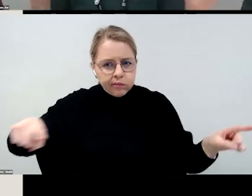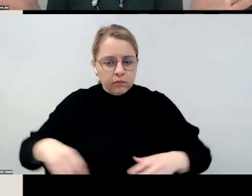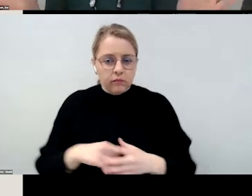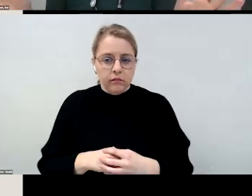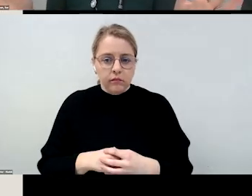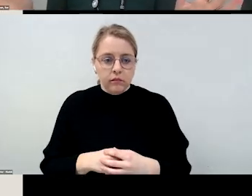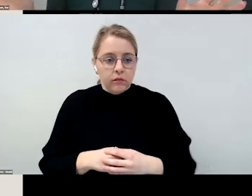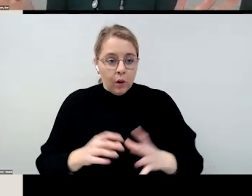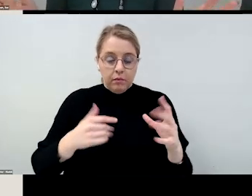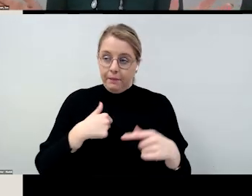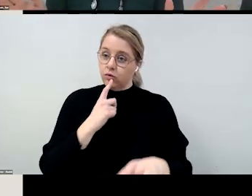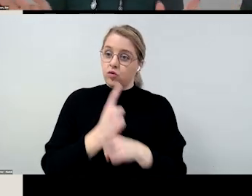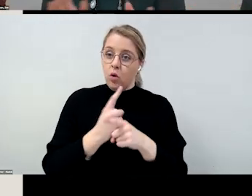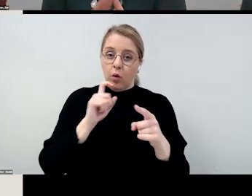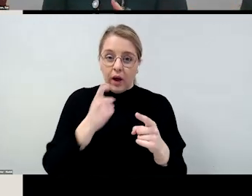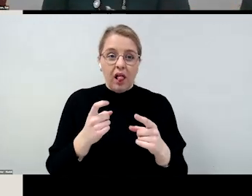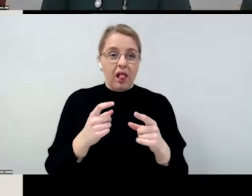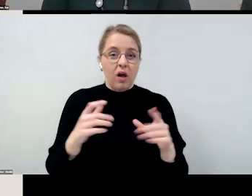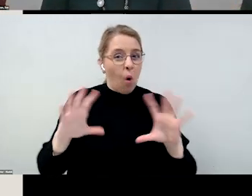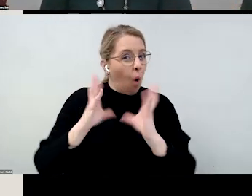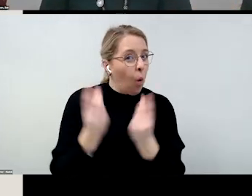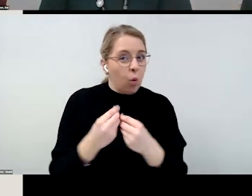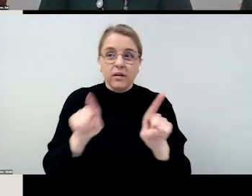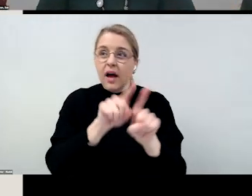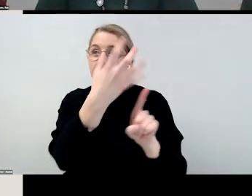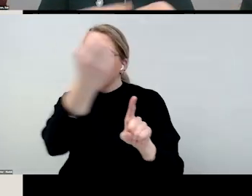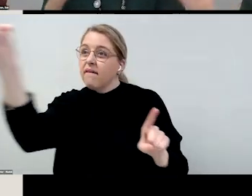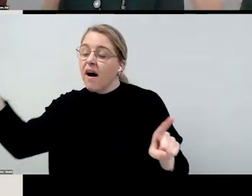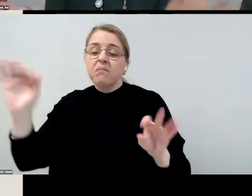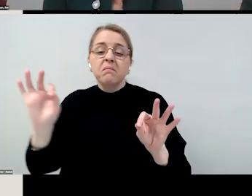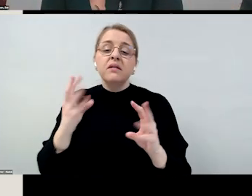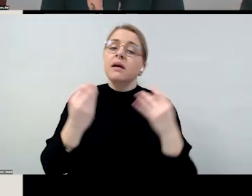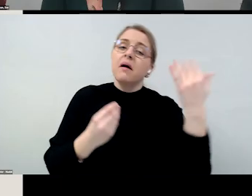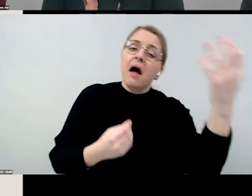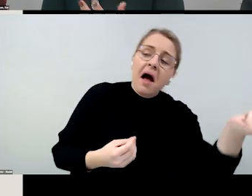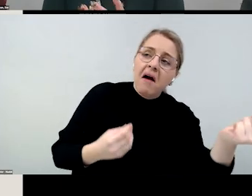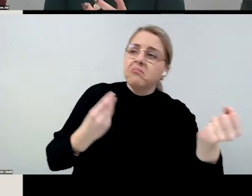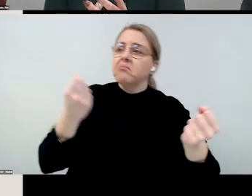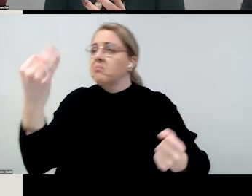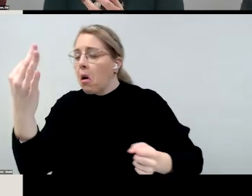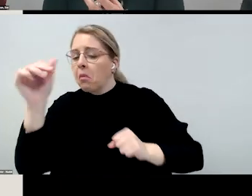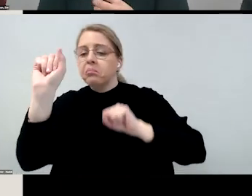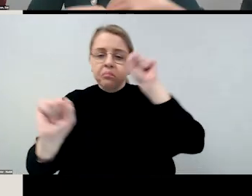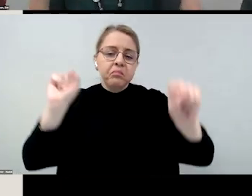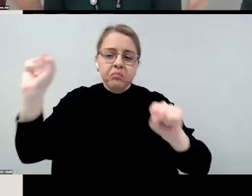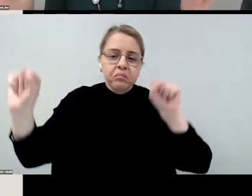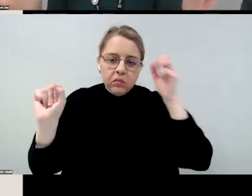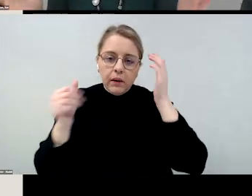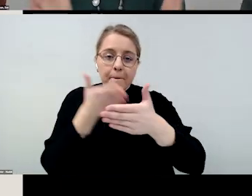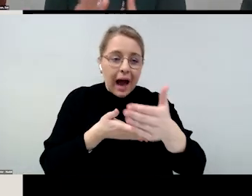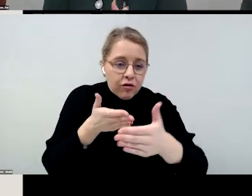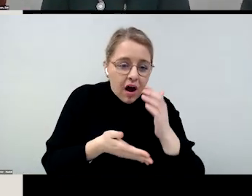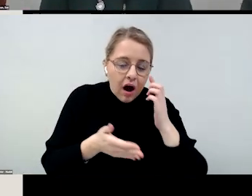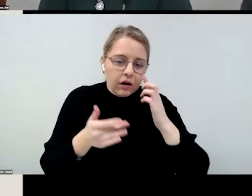today aren't all the experiences that exist. And all the barriers and facilitators we talk about today aren't going to